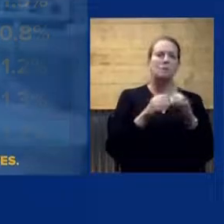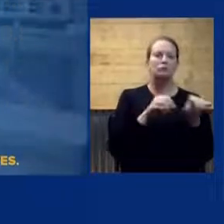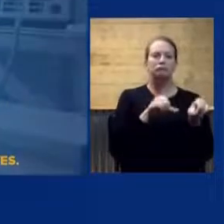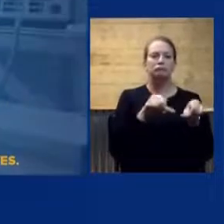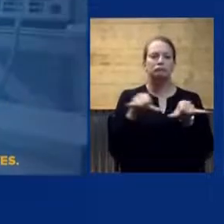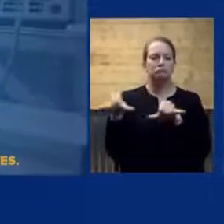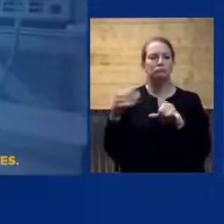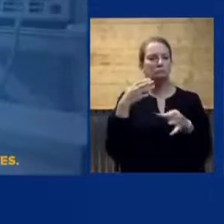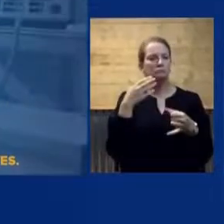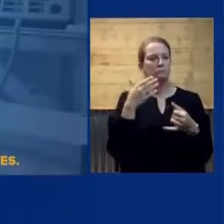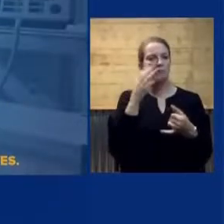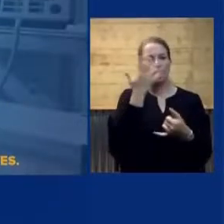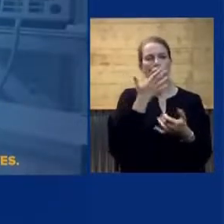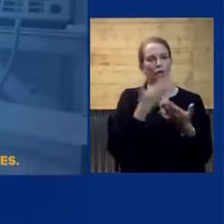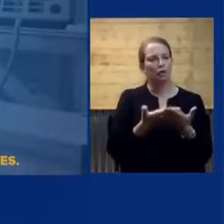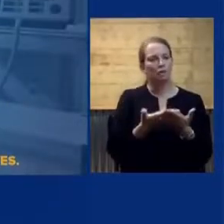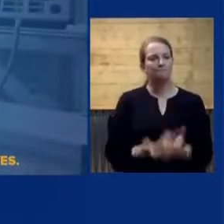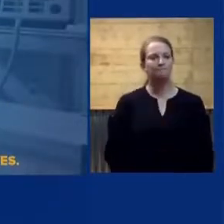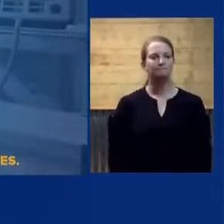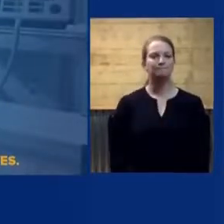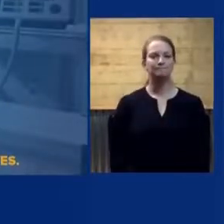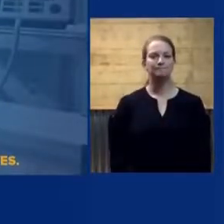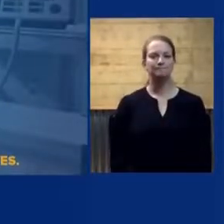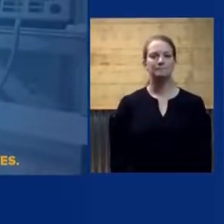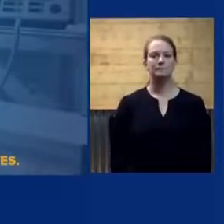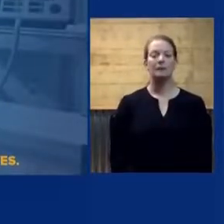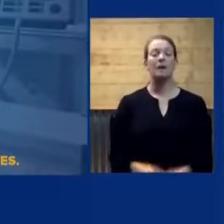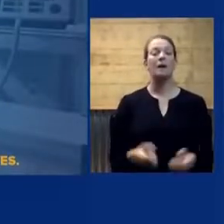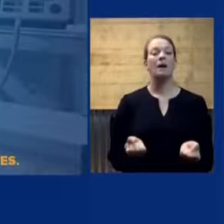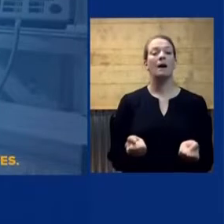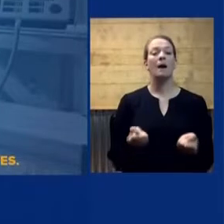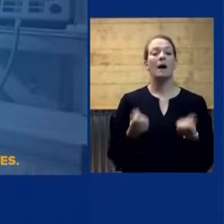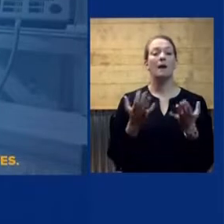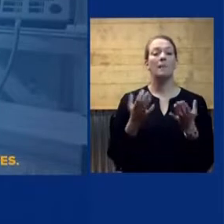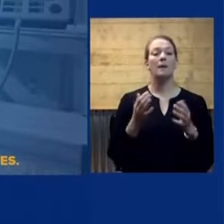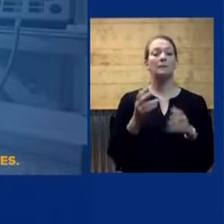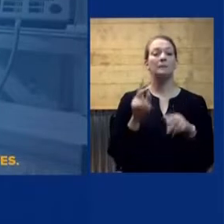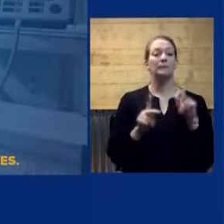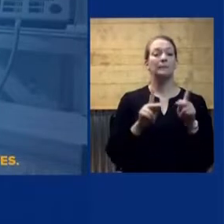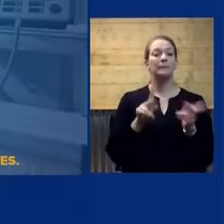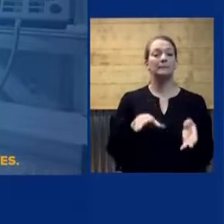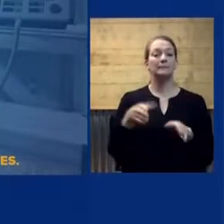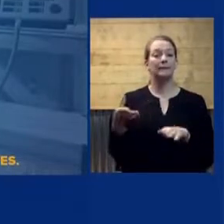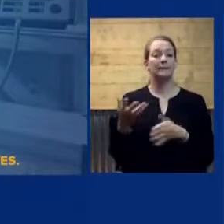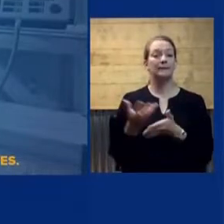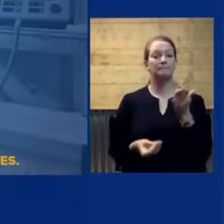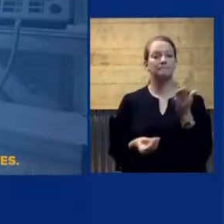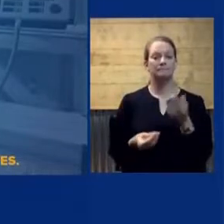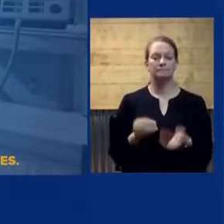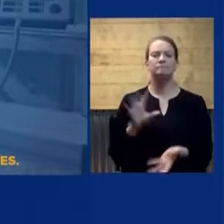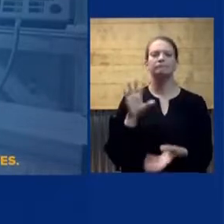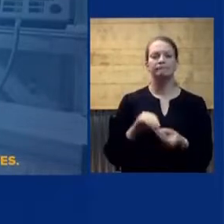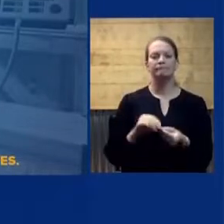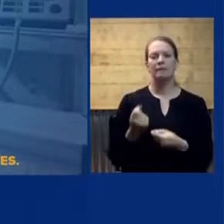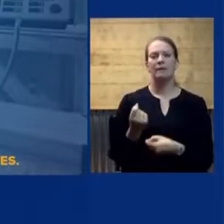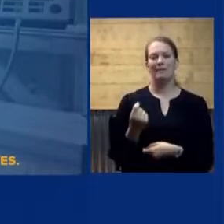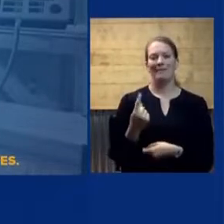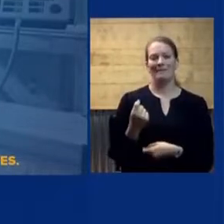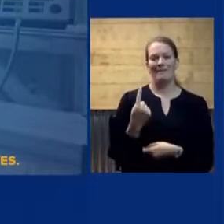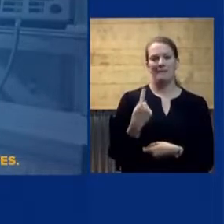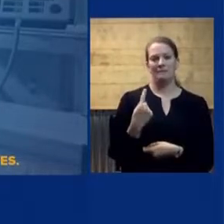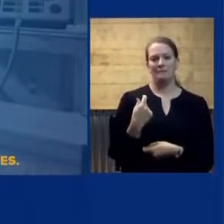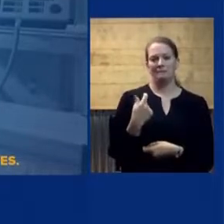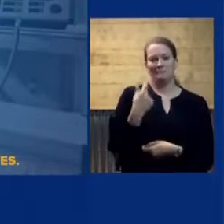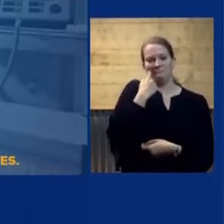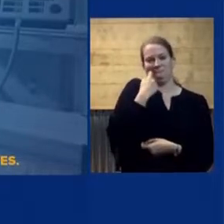good shape. Number of lives lost, 11, and it's been about that